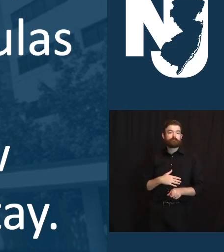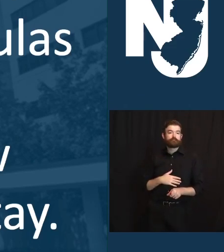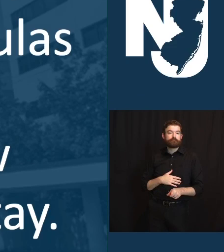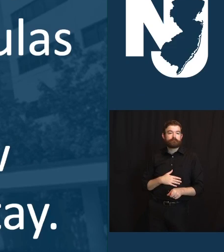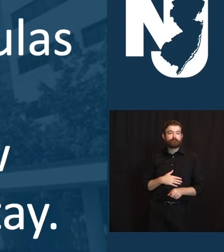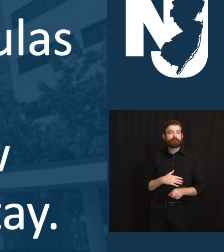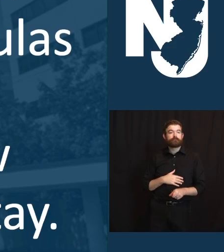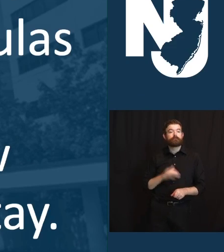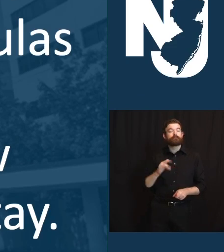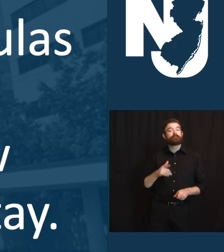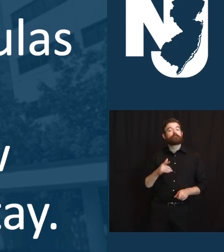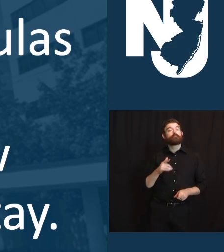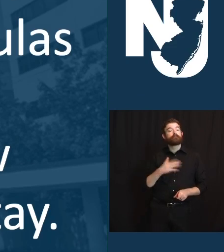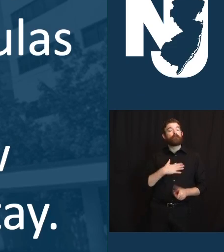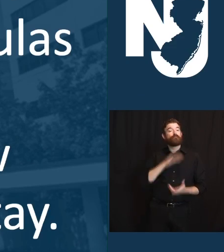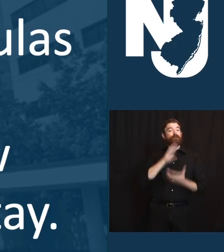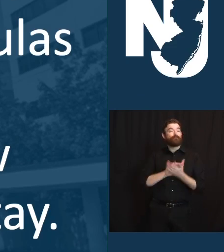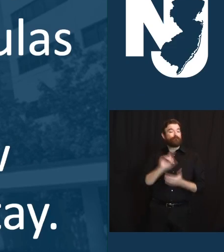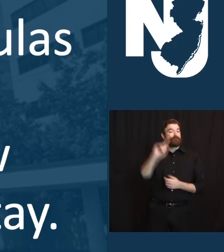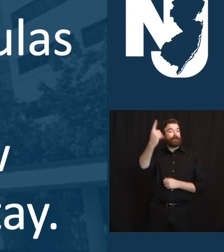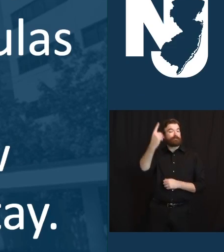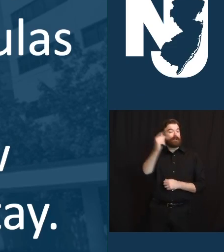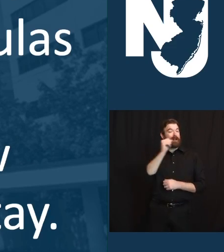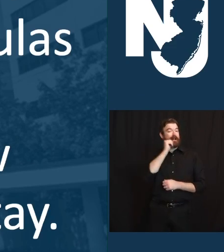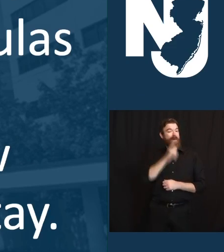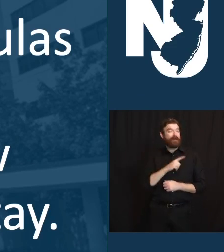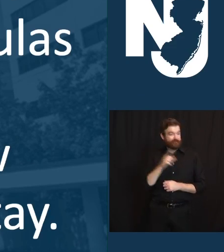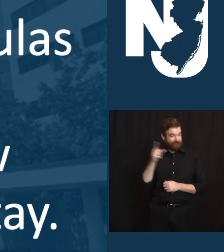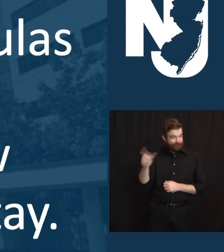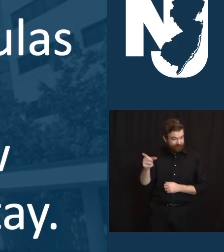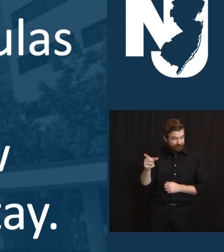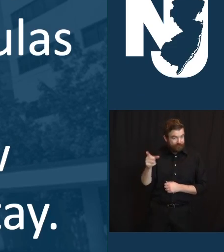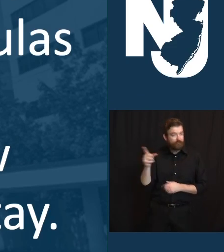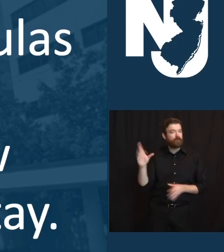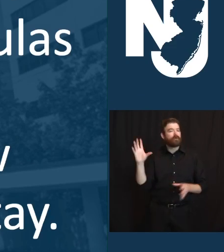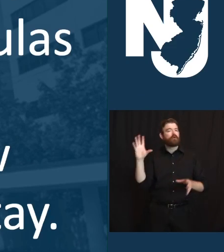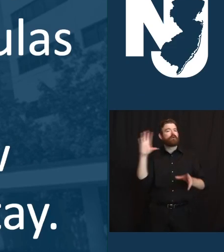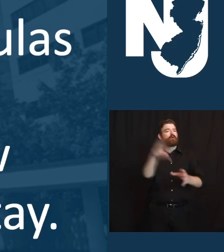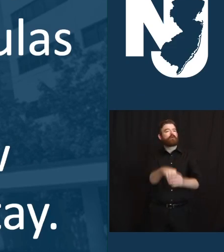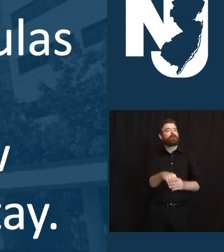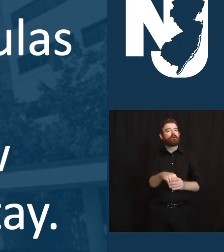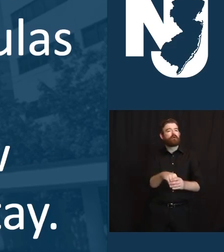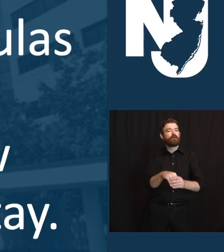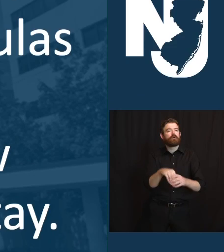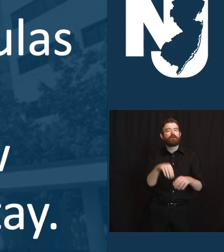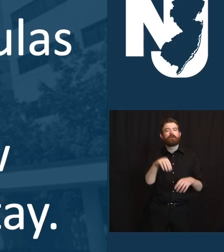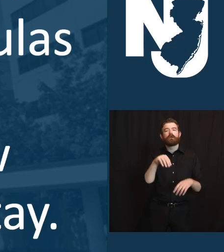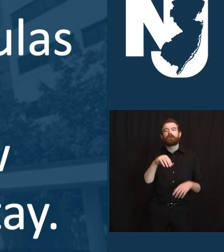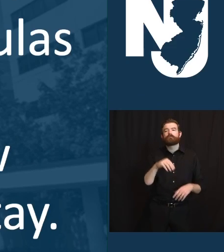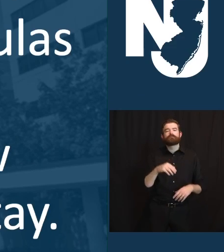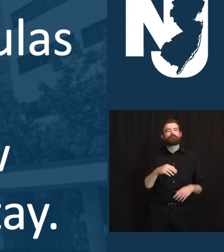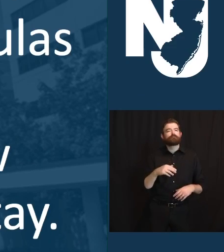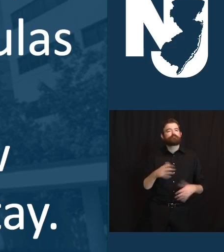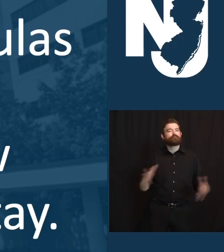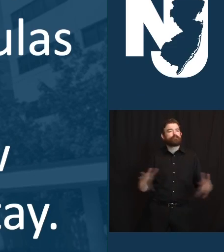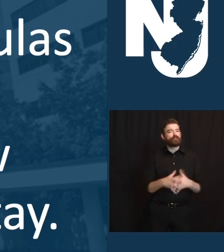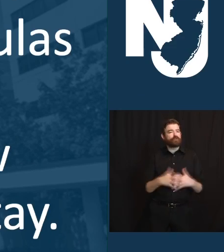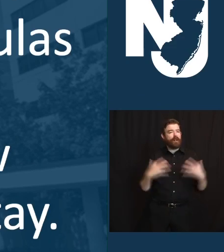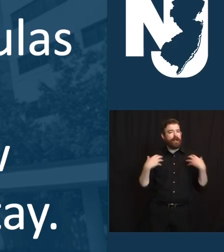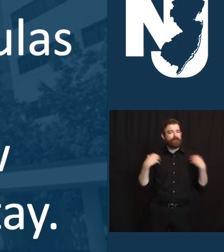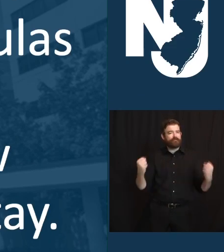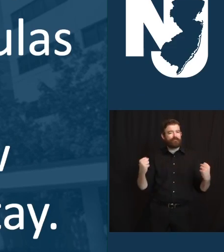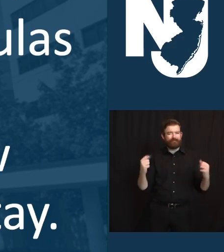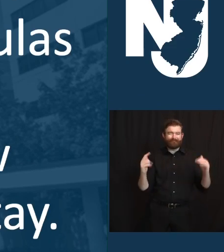to reduce maternal health disparities among our communities of color. I am pleased, if not, I'll say thrilled,